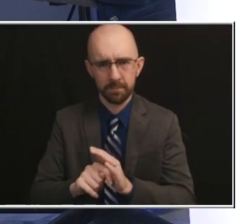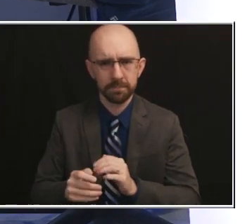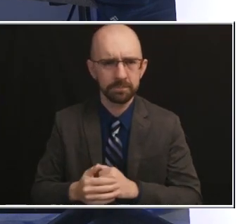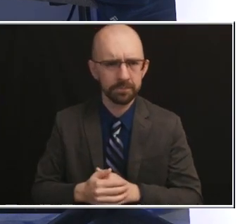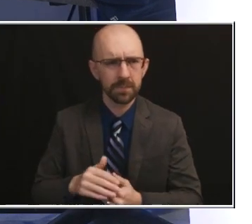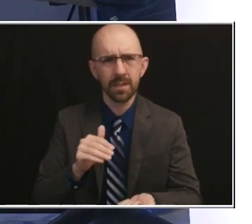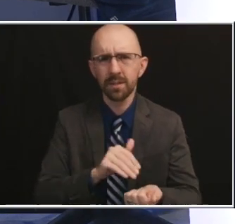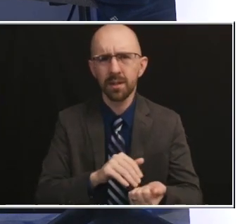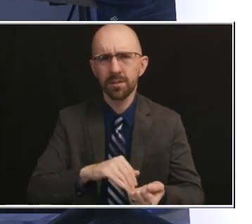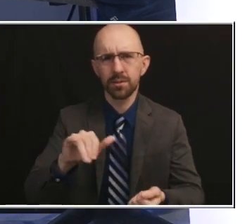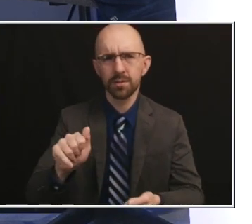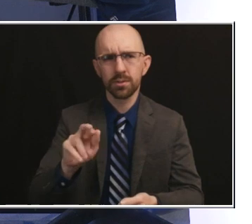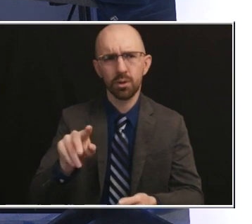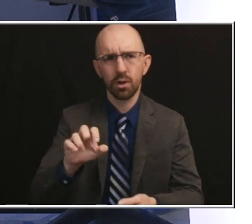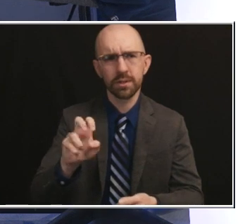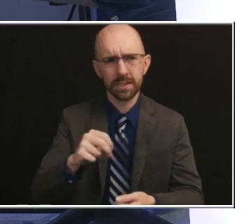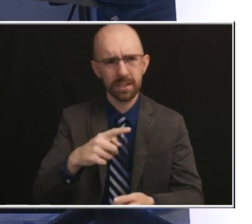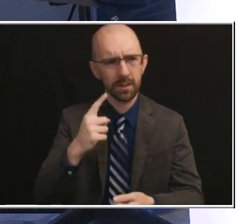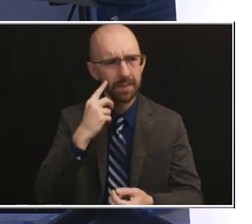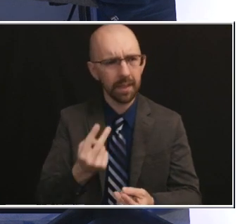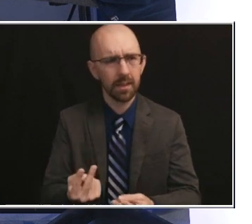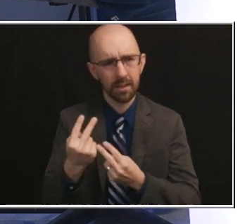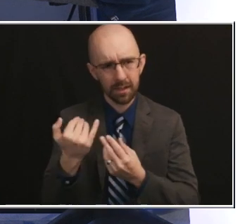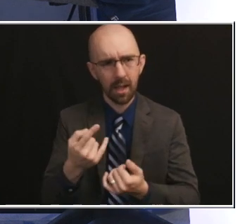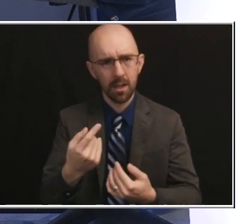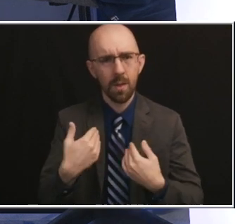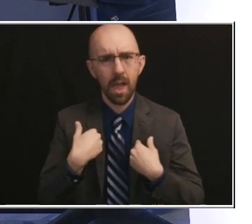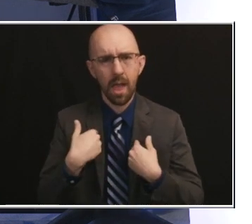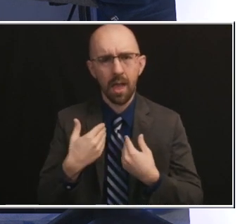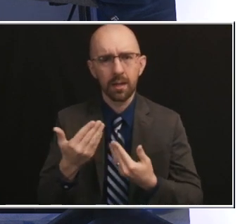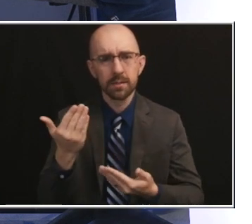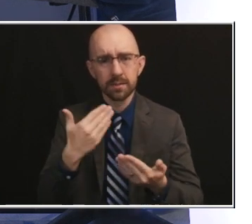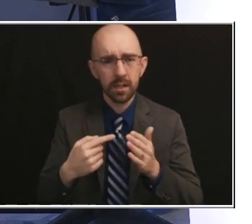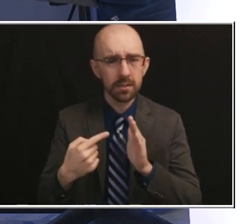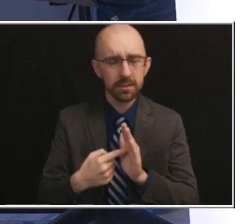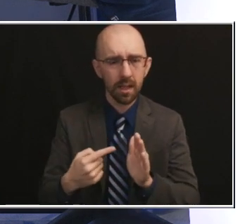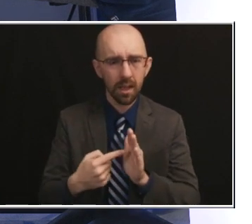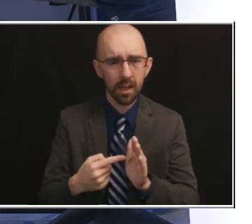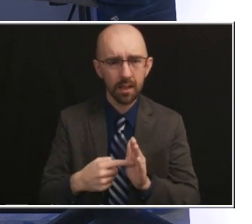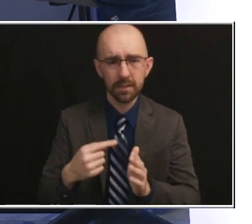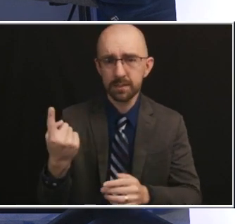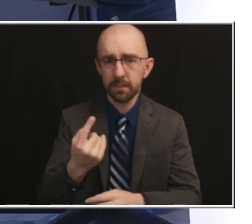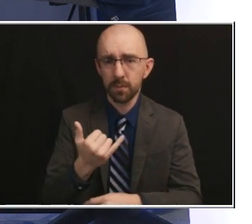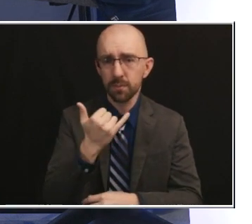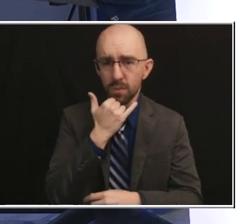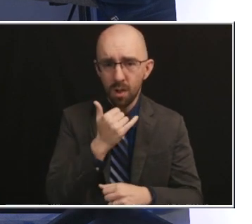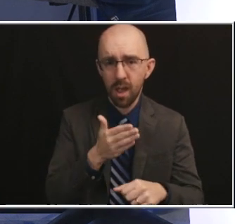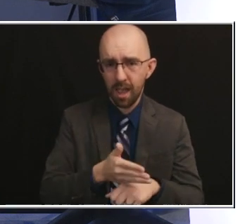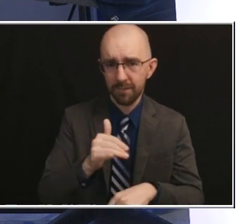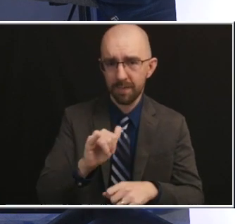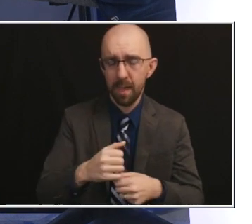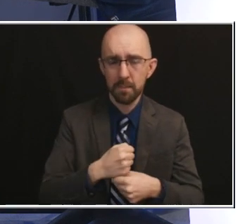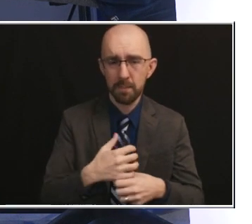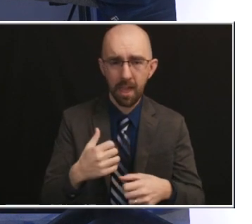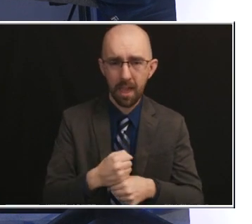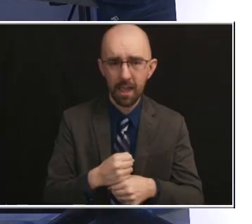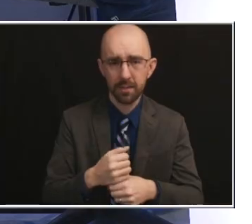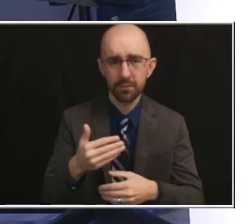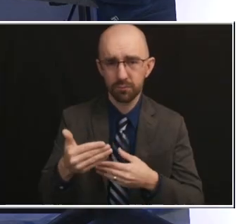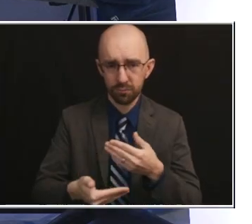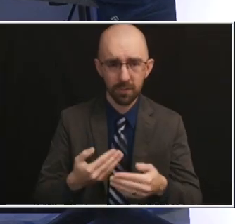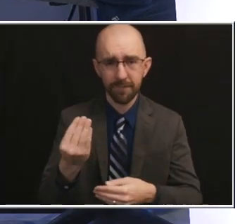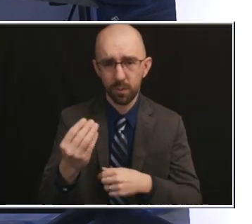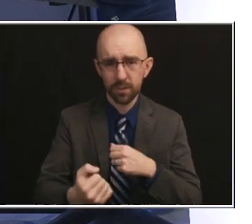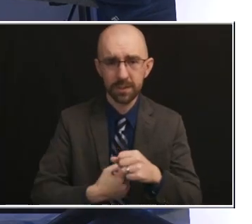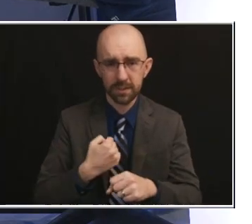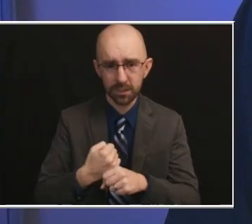think, looking back now, that you had subtle signs that something was wrong after that blast over the course of the 14 years? So